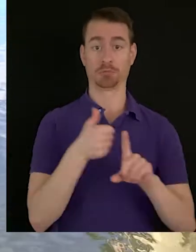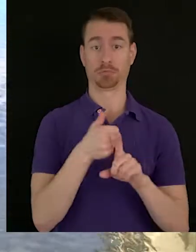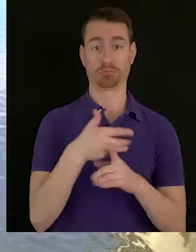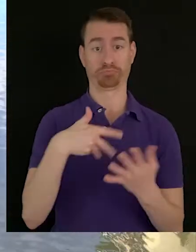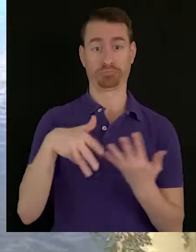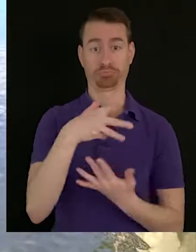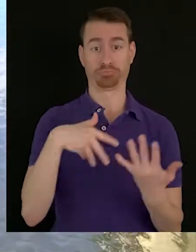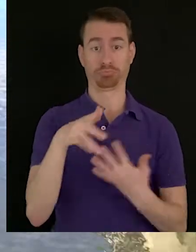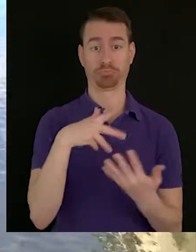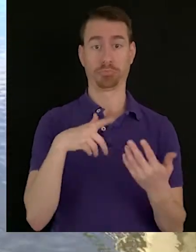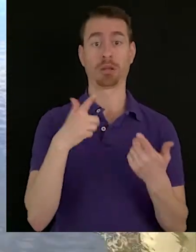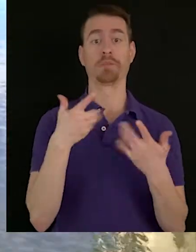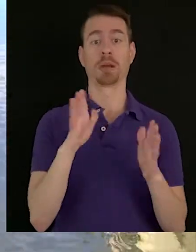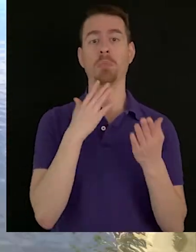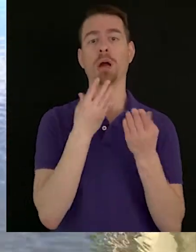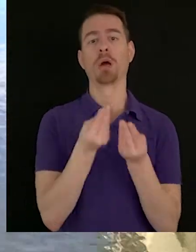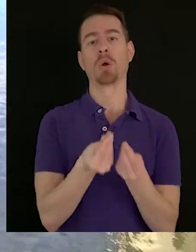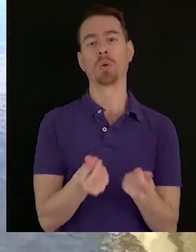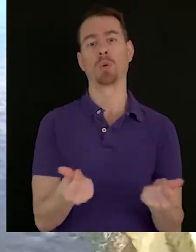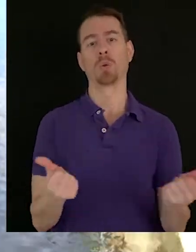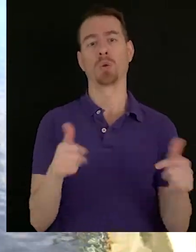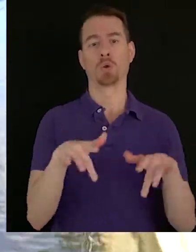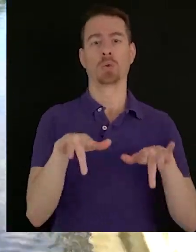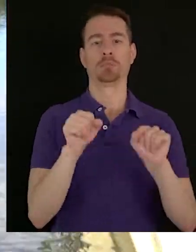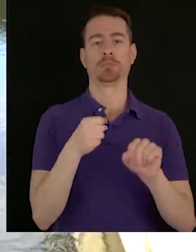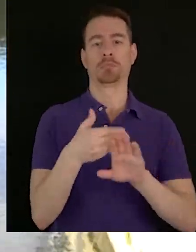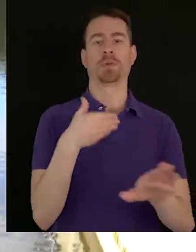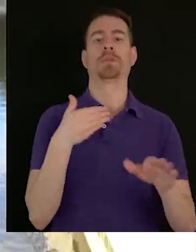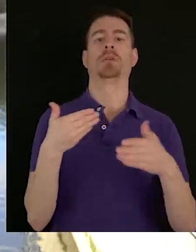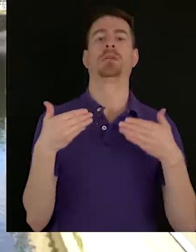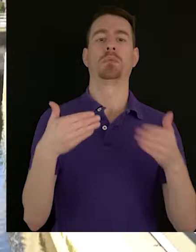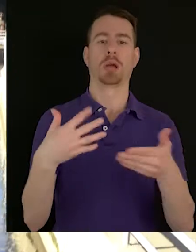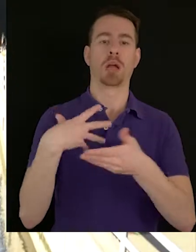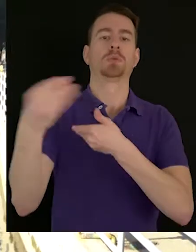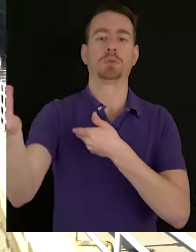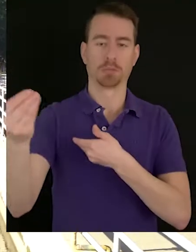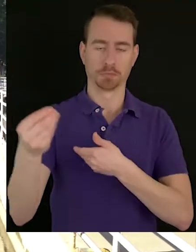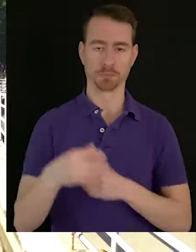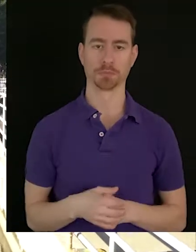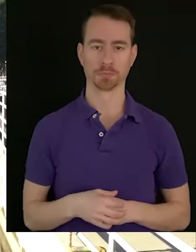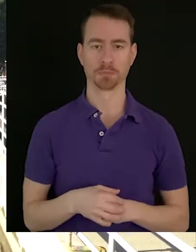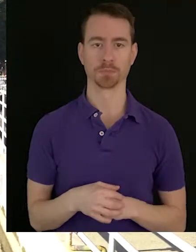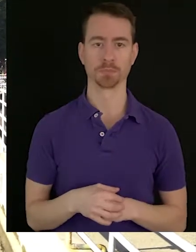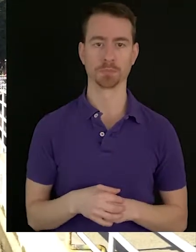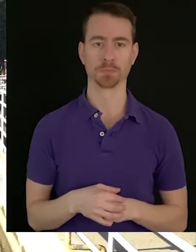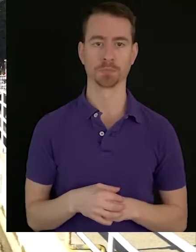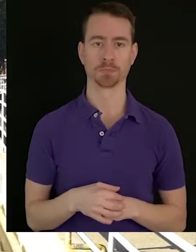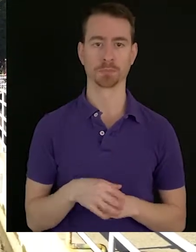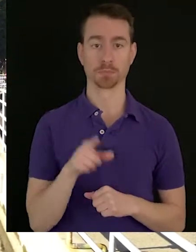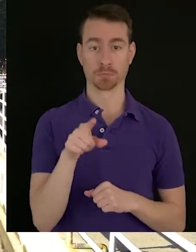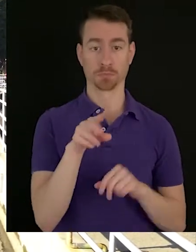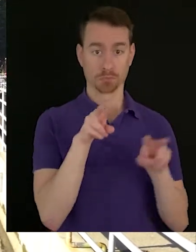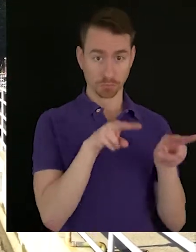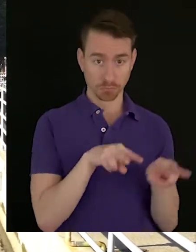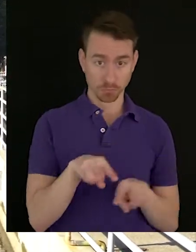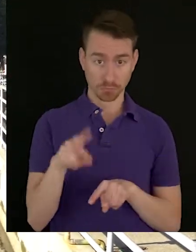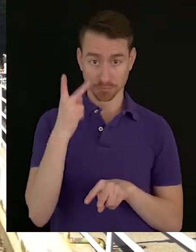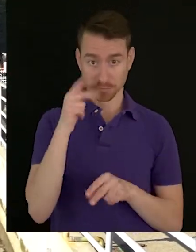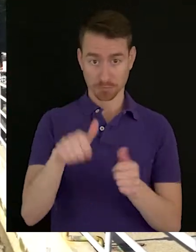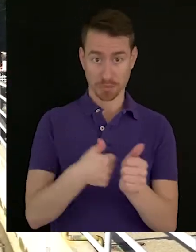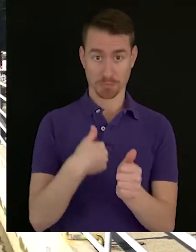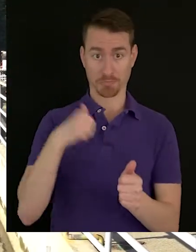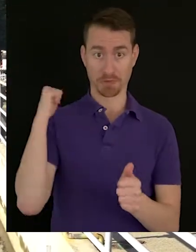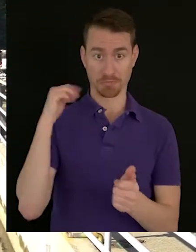that the water flows into, then drops into a lower tank. The tank closest to me is the contact channel. At this point,